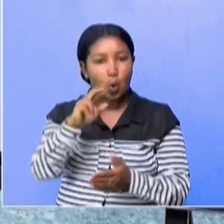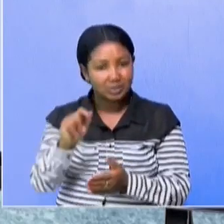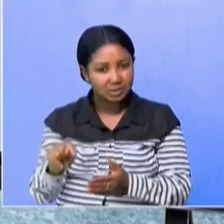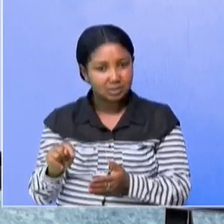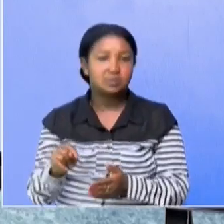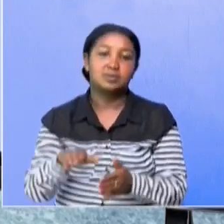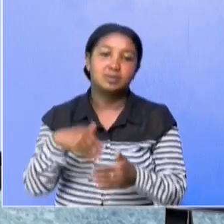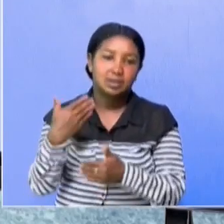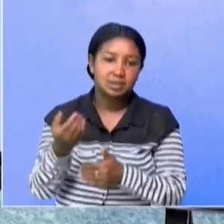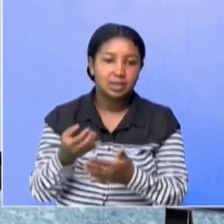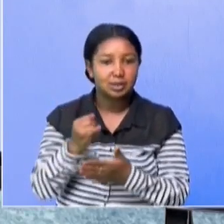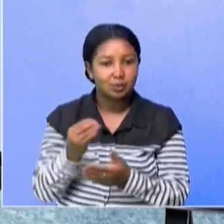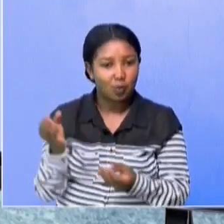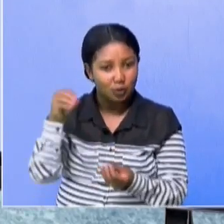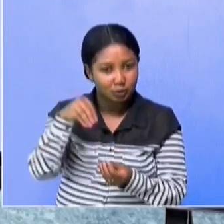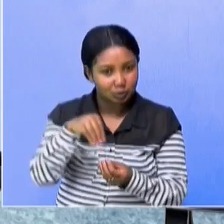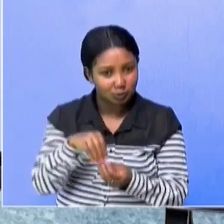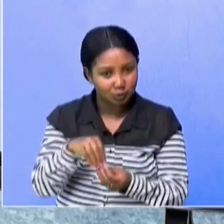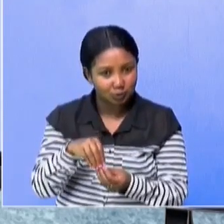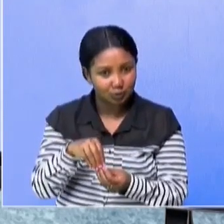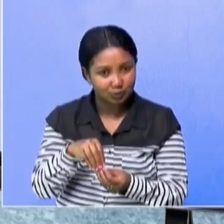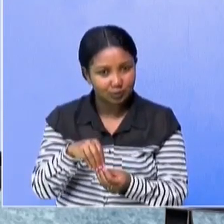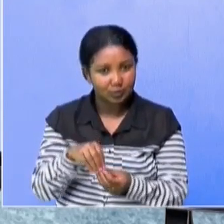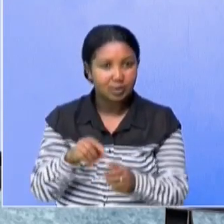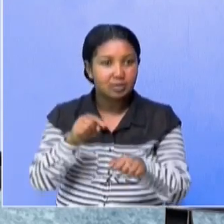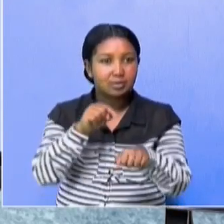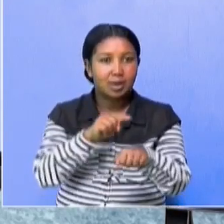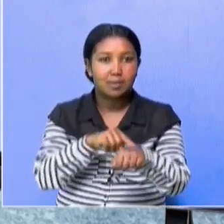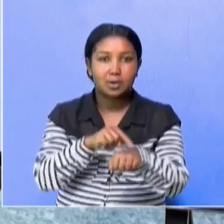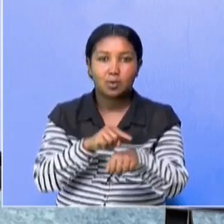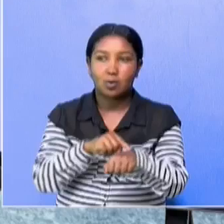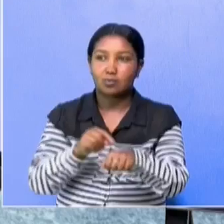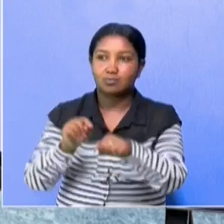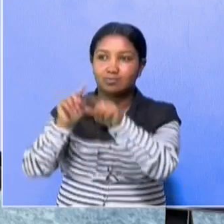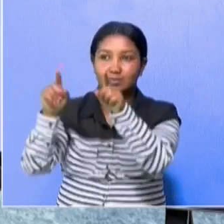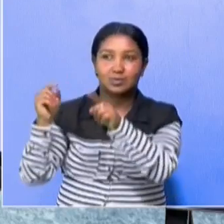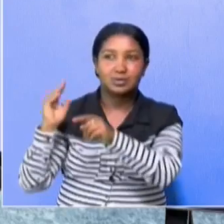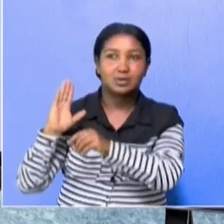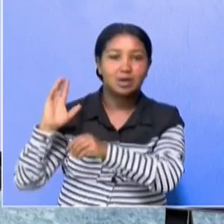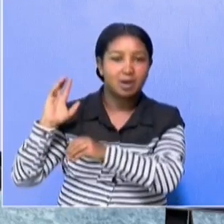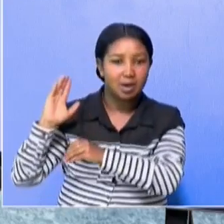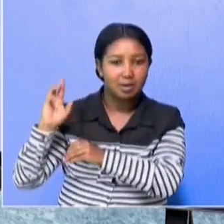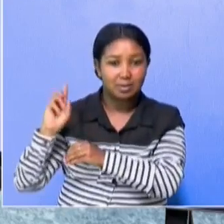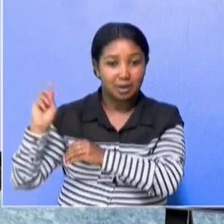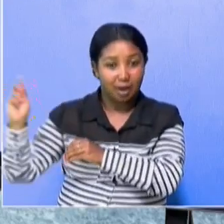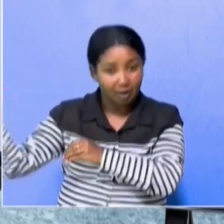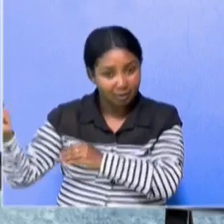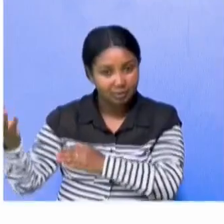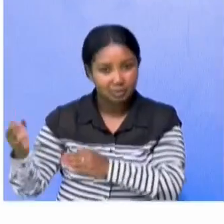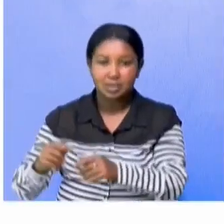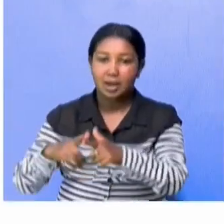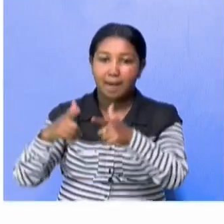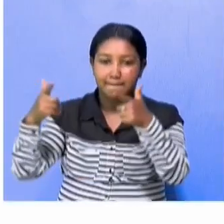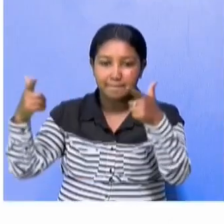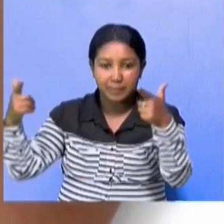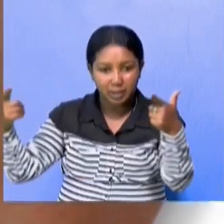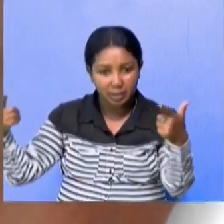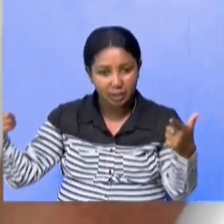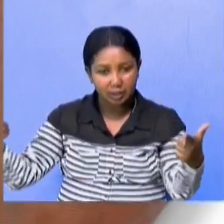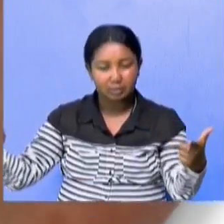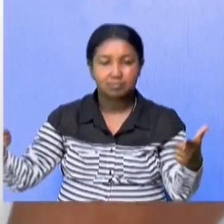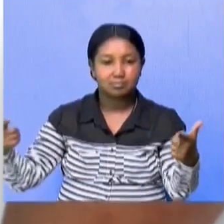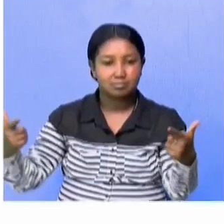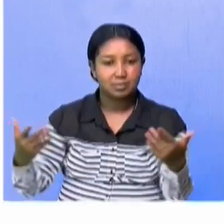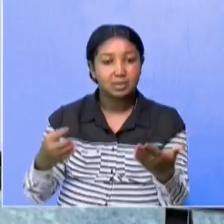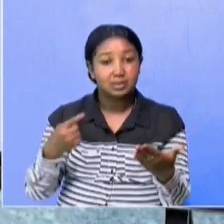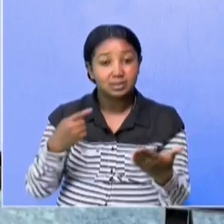And there is also, okay, timer on the wall at the right of the room. There is a big shelf, you see. Yeah,